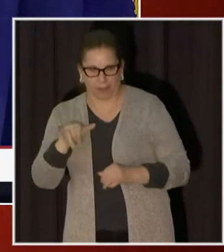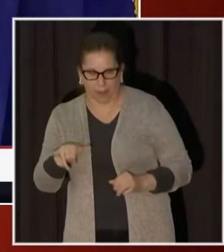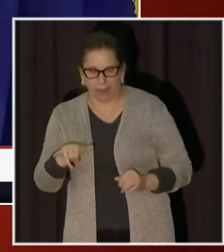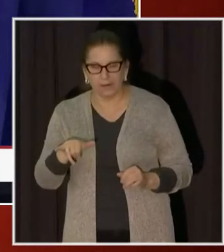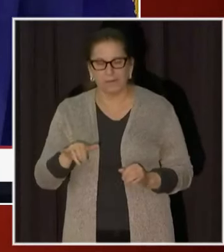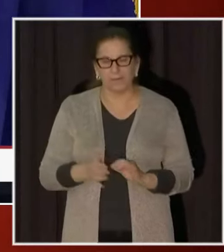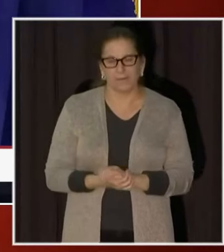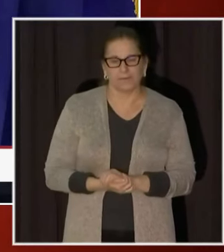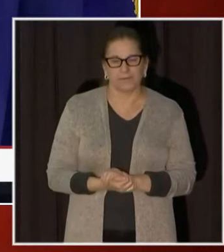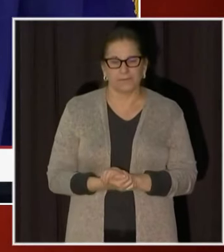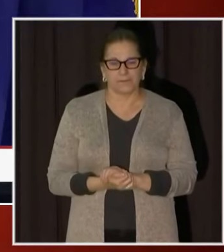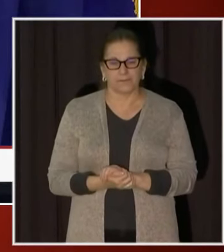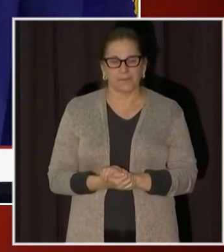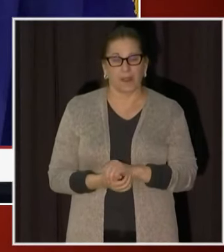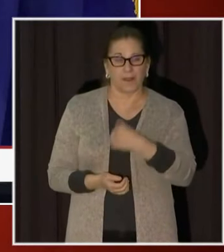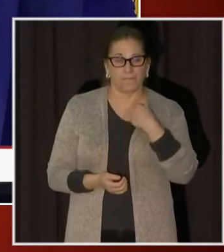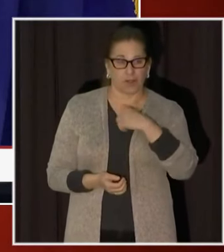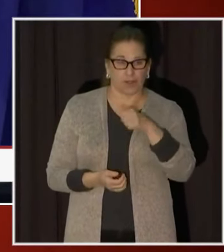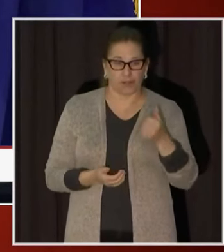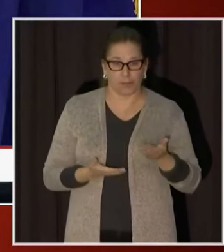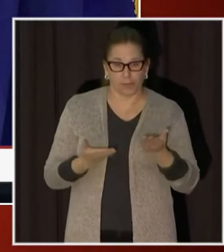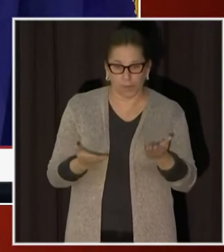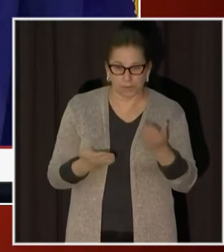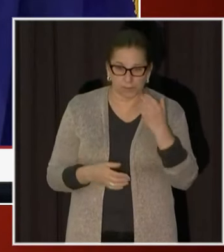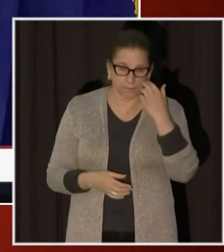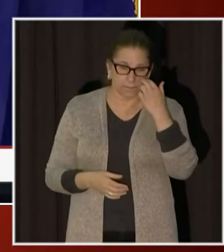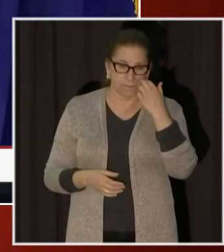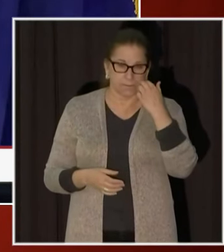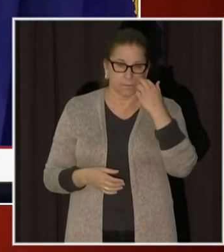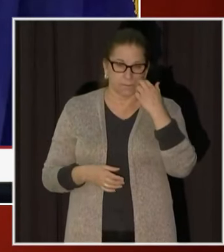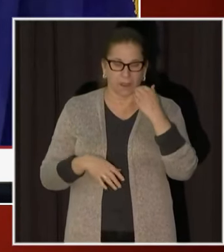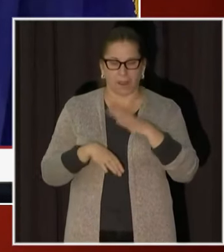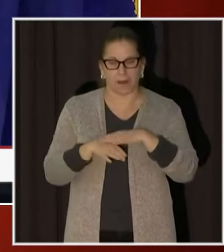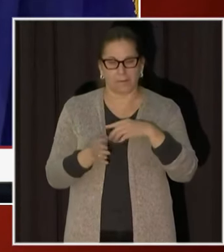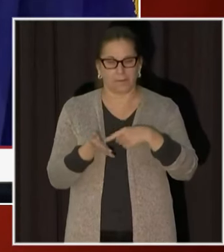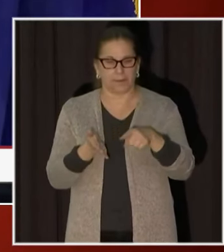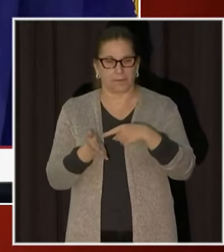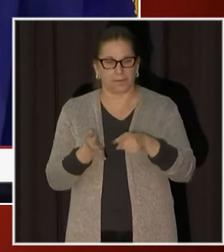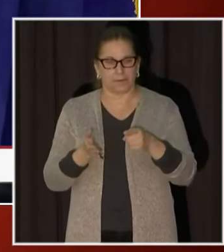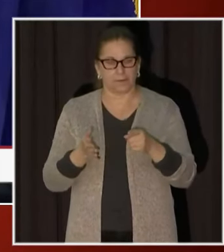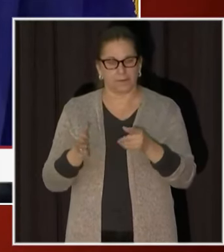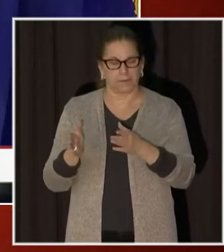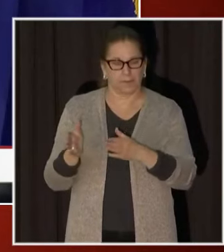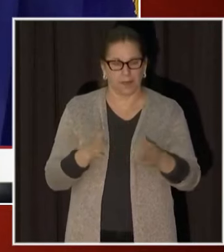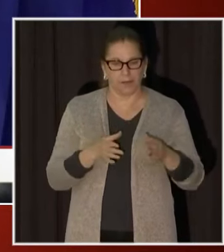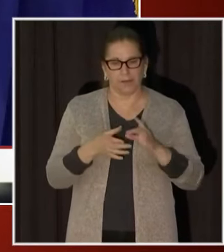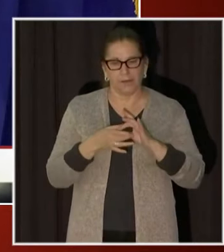plans related to utilities. And then I'd mentioned that Councilmember Allen had